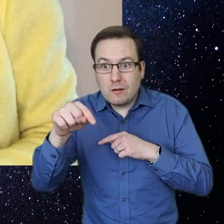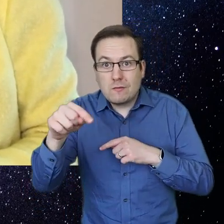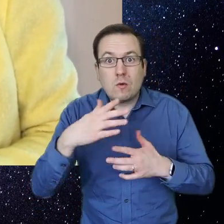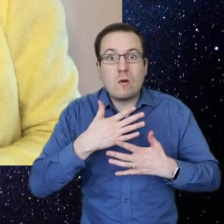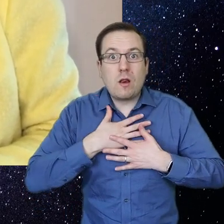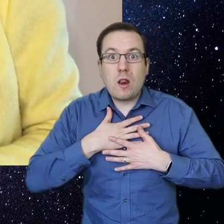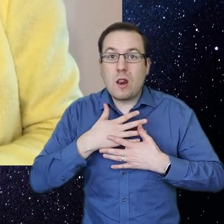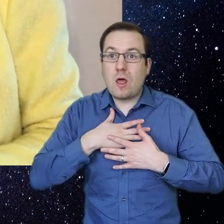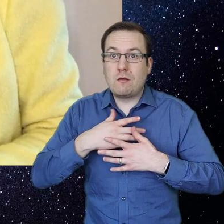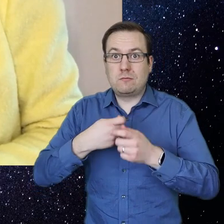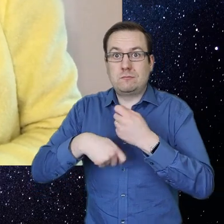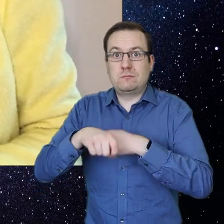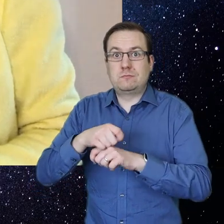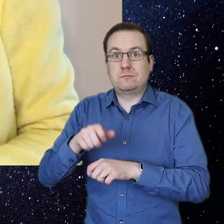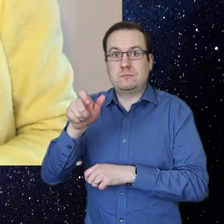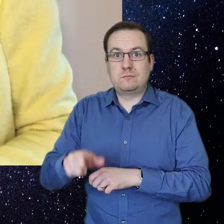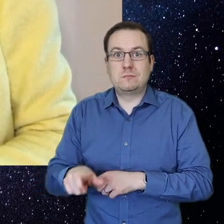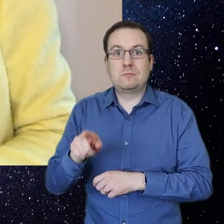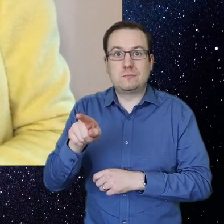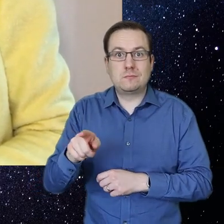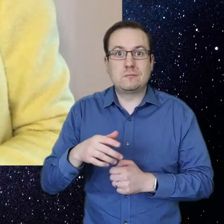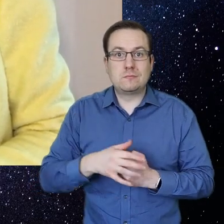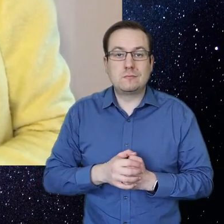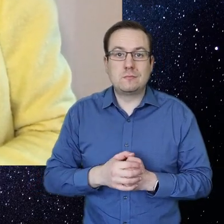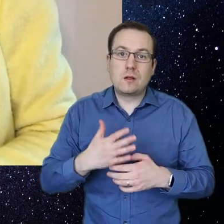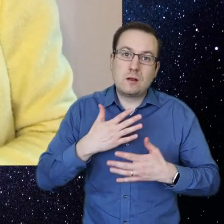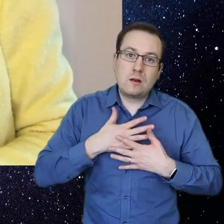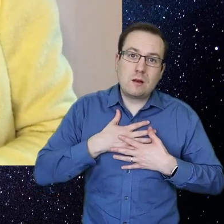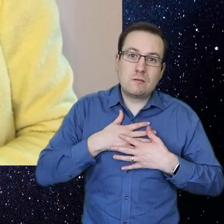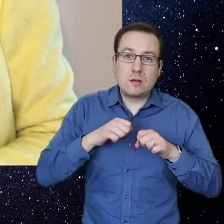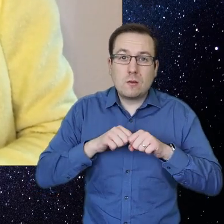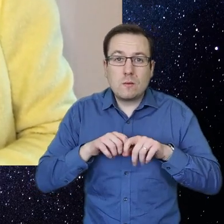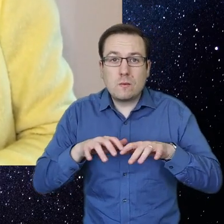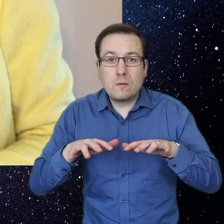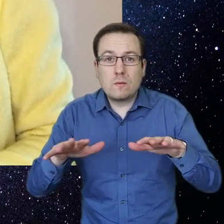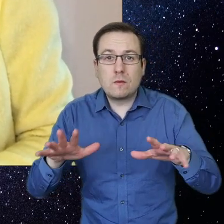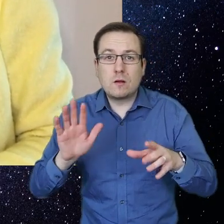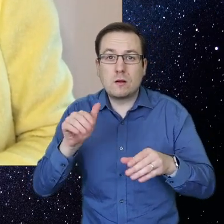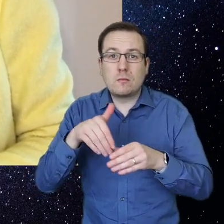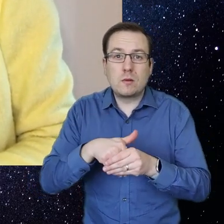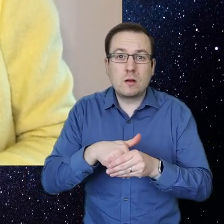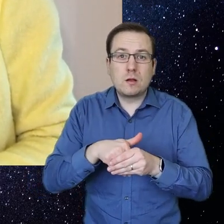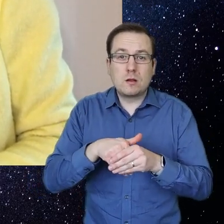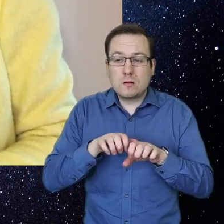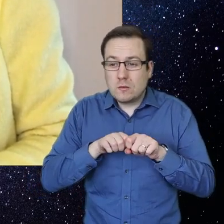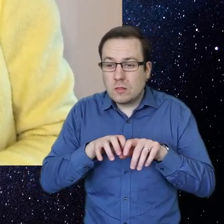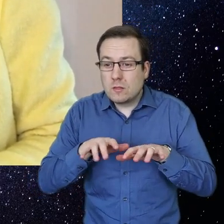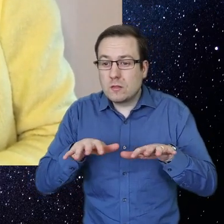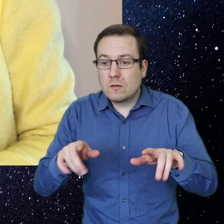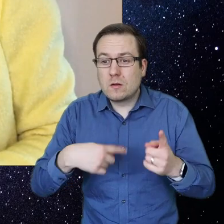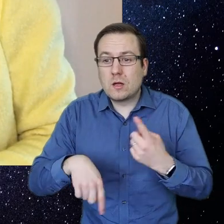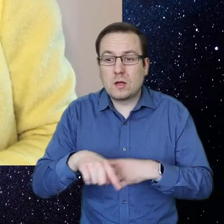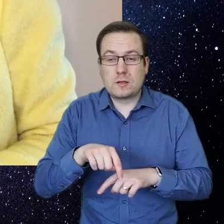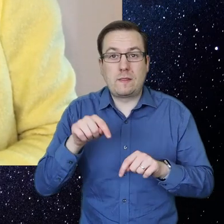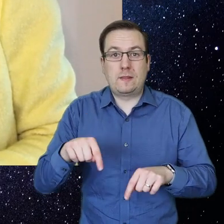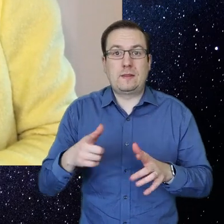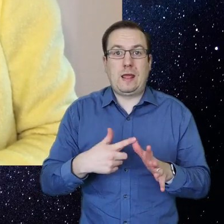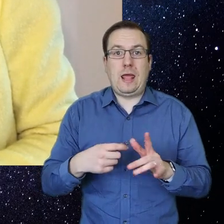love enfleshed. May love be born among, within, and through us